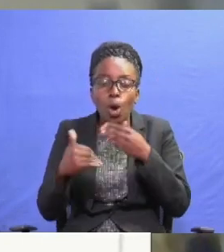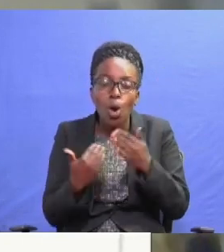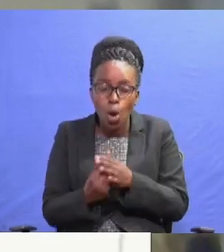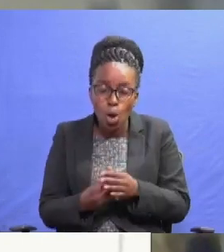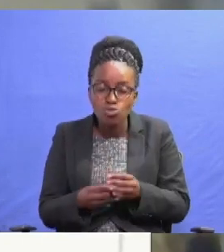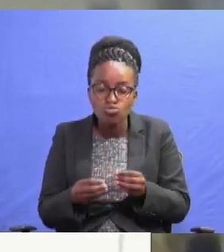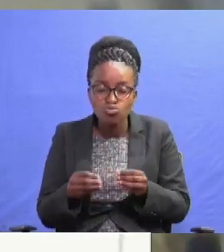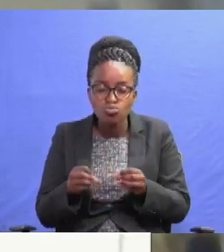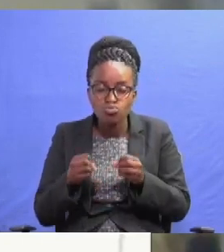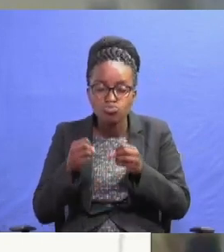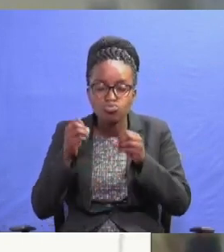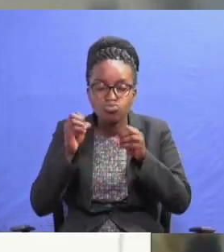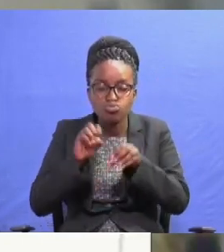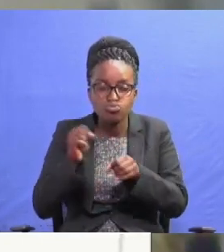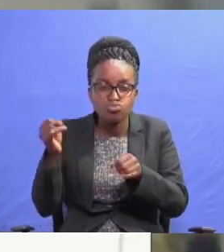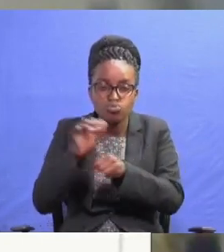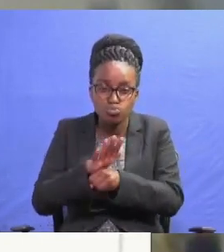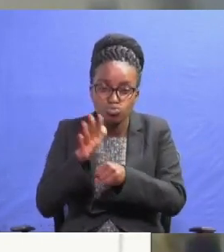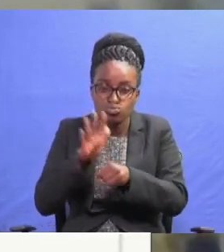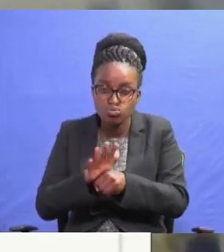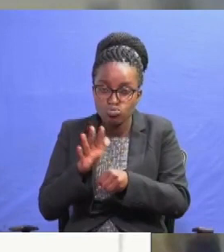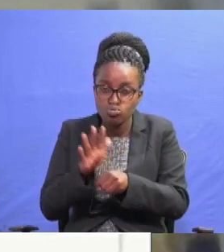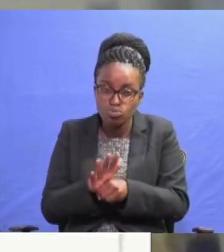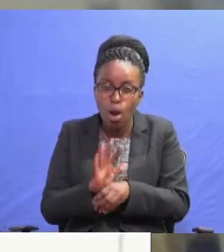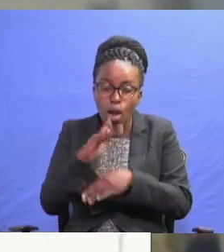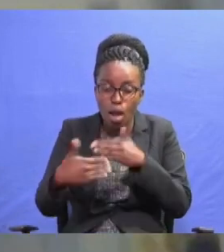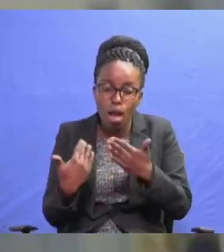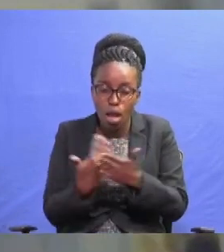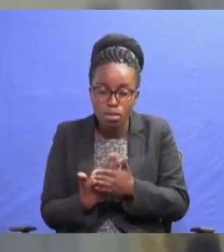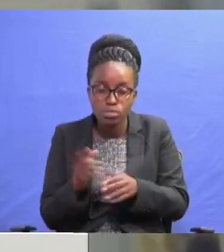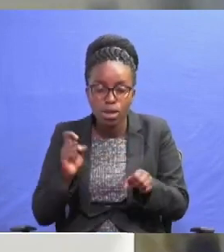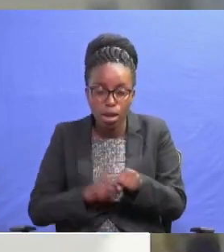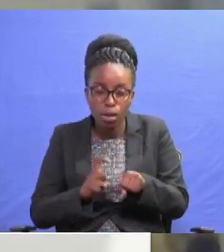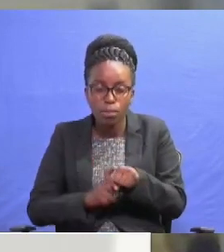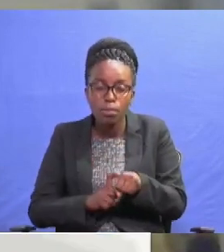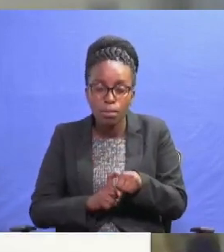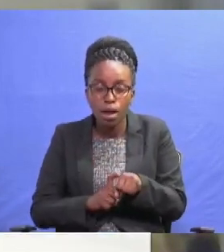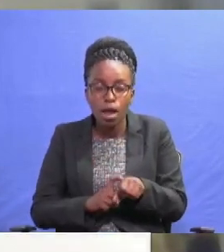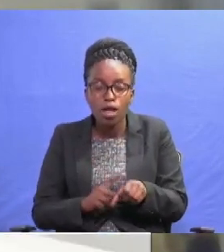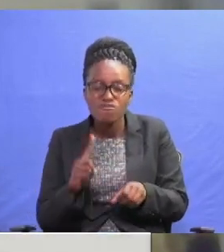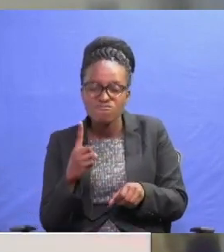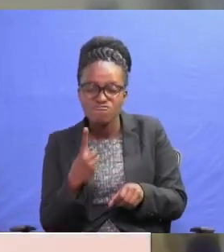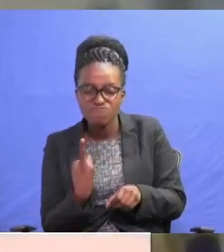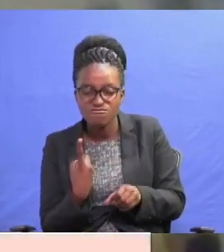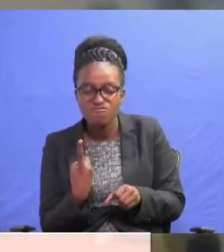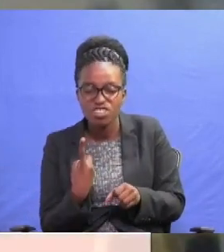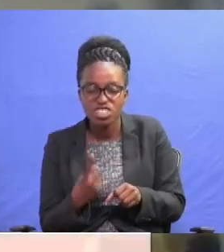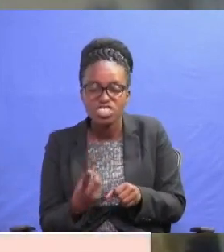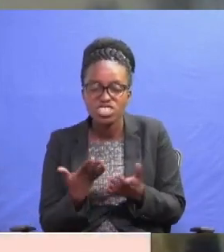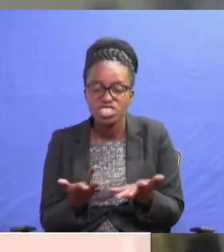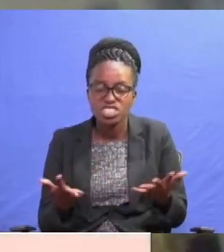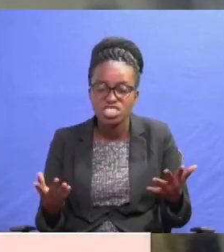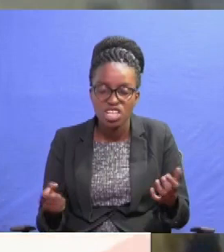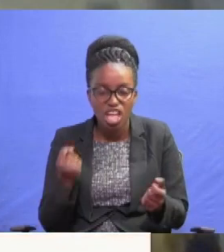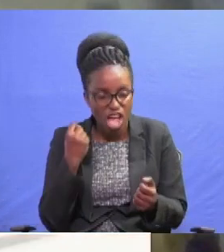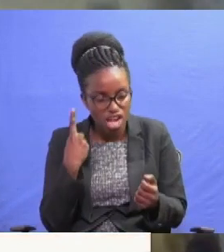depressions, fills the depressions before it flows out. So that's the first thing we need to understand, that water will always flow